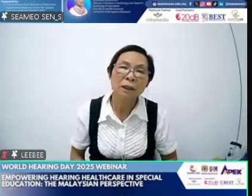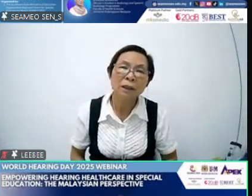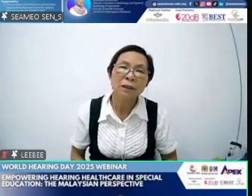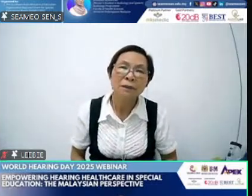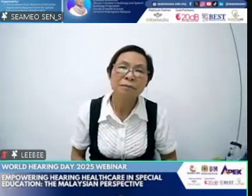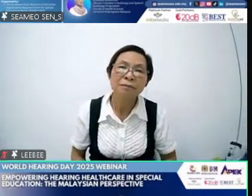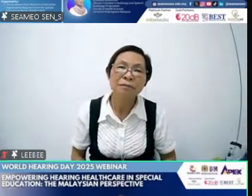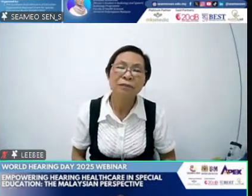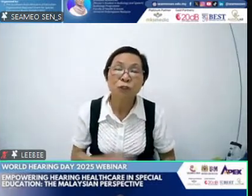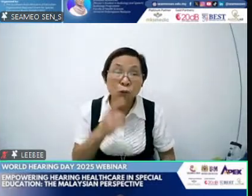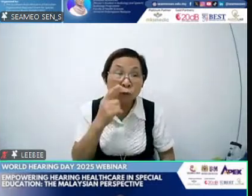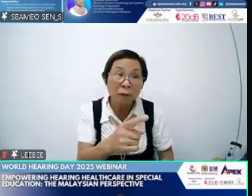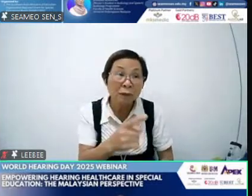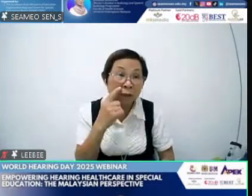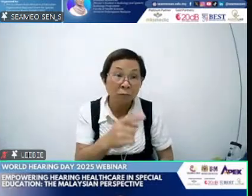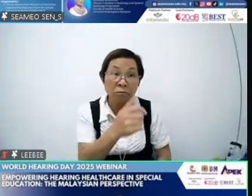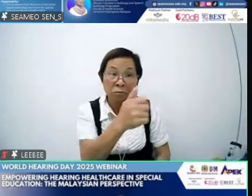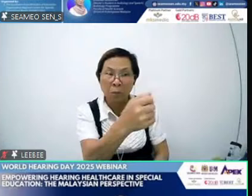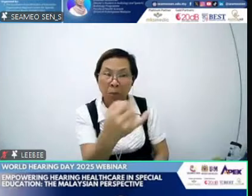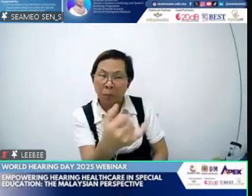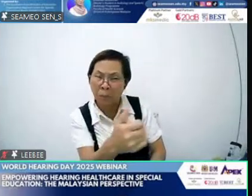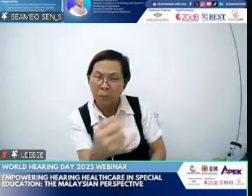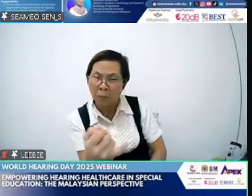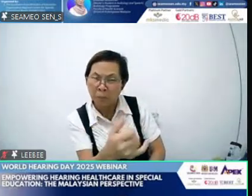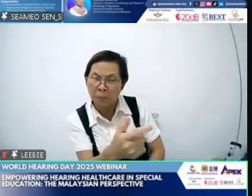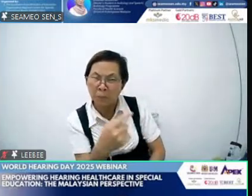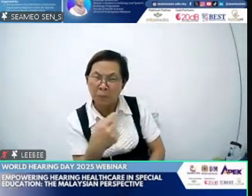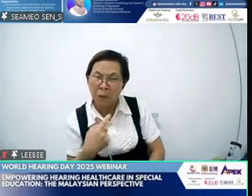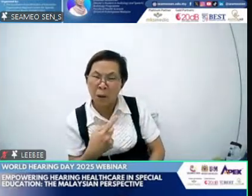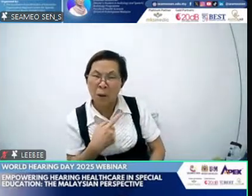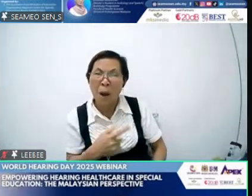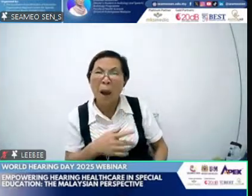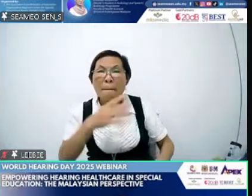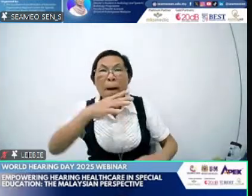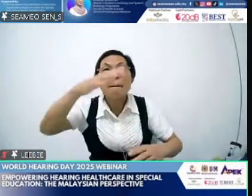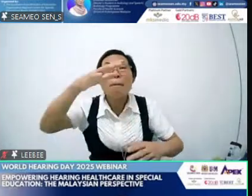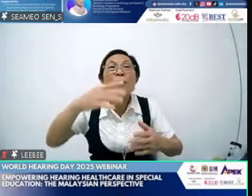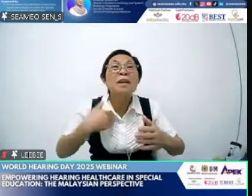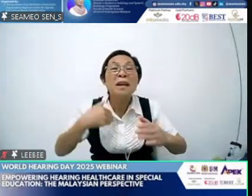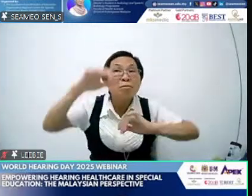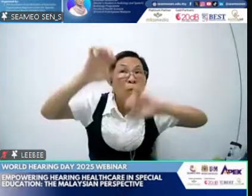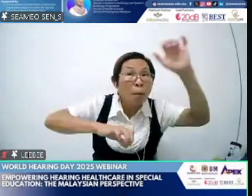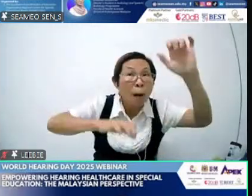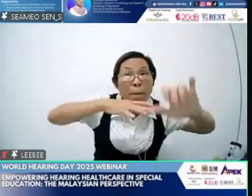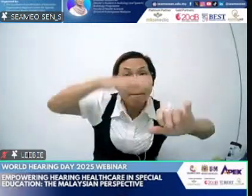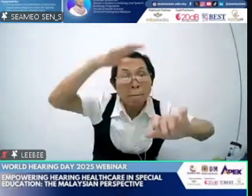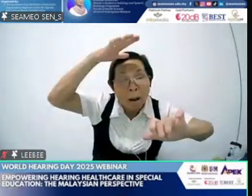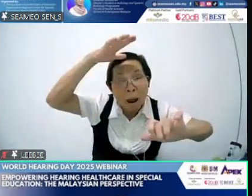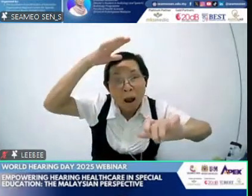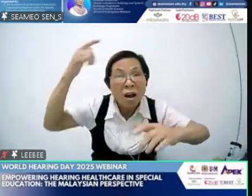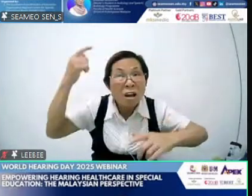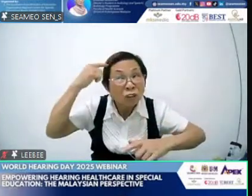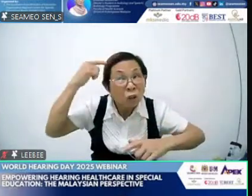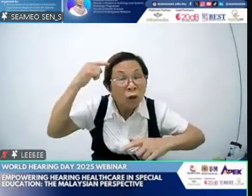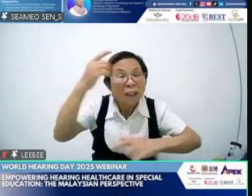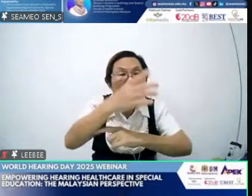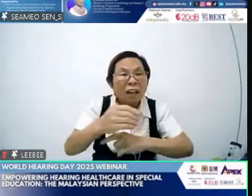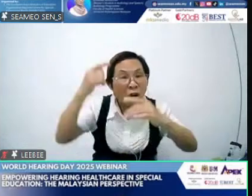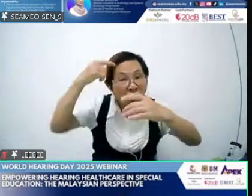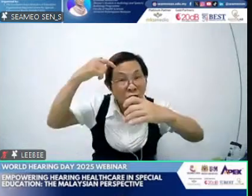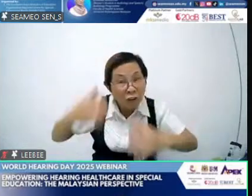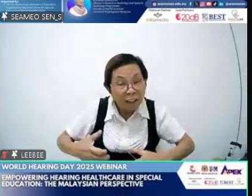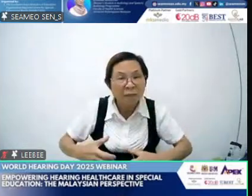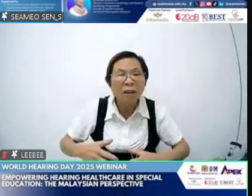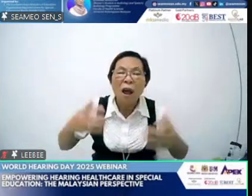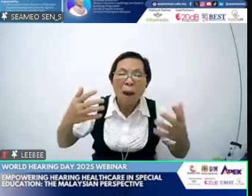So to measure its effectiveness, we assess parental knowledge, confidence, and hearing aid monitoring skills before